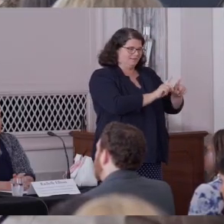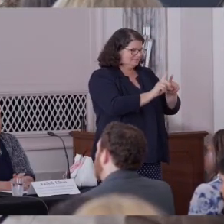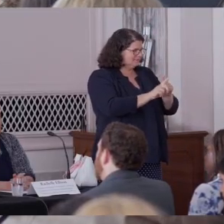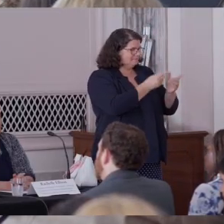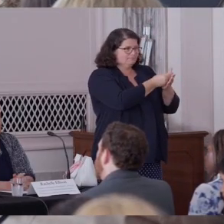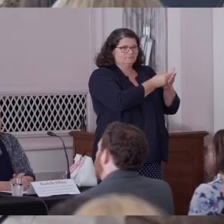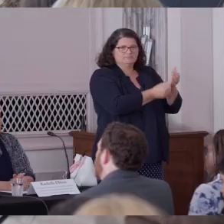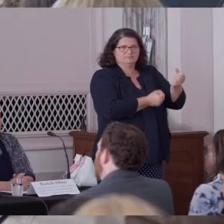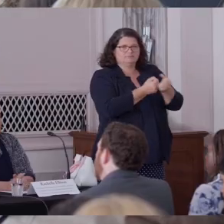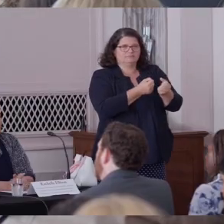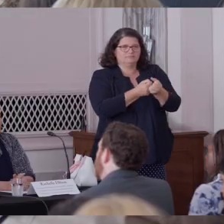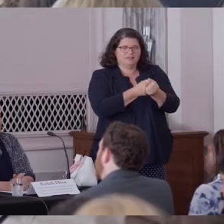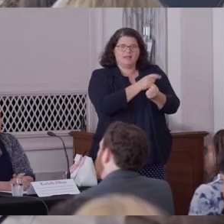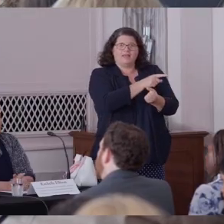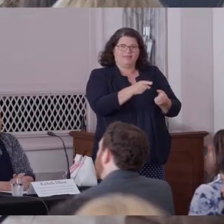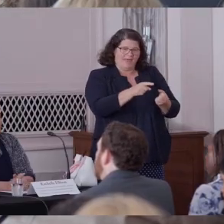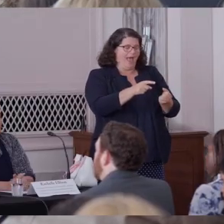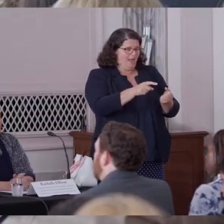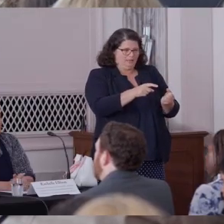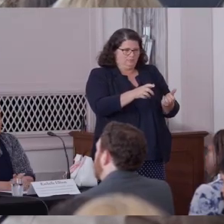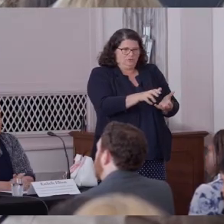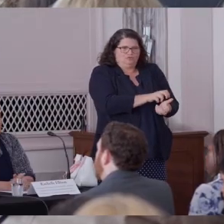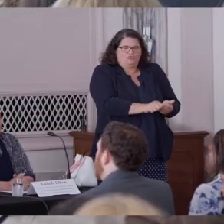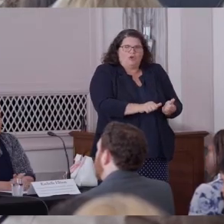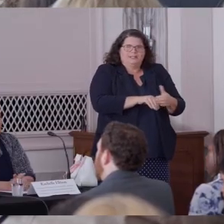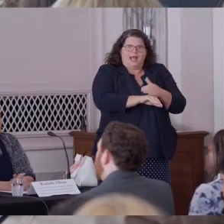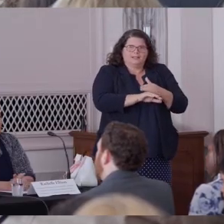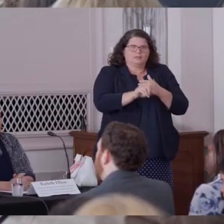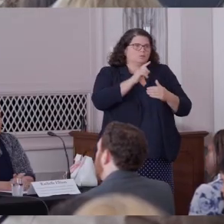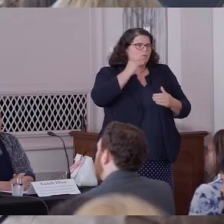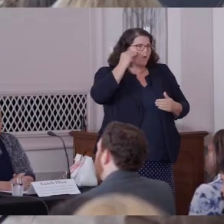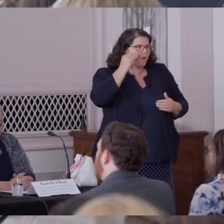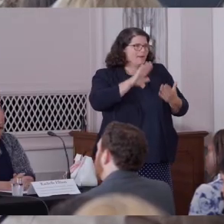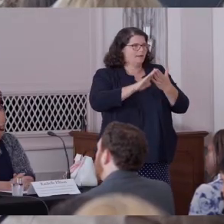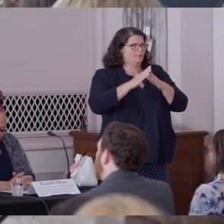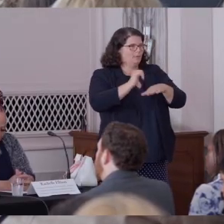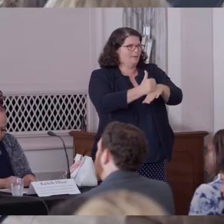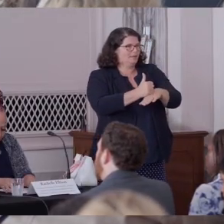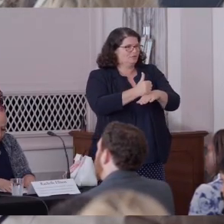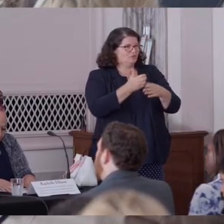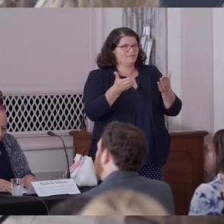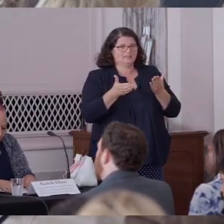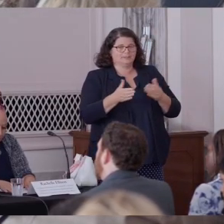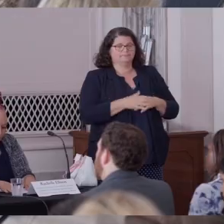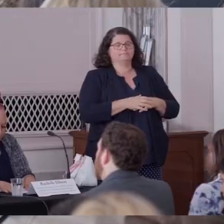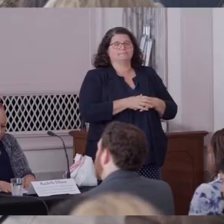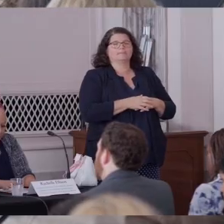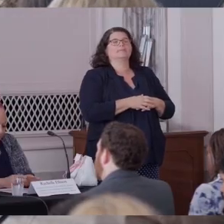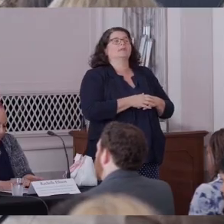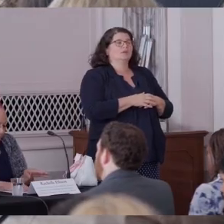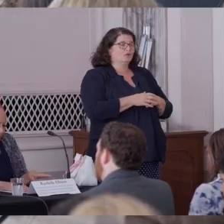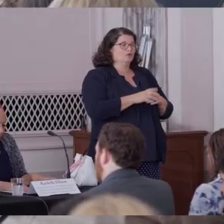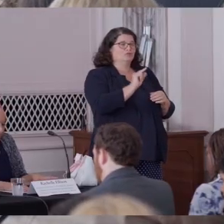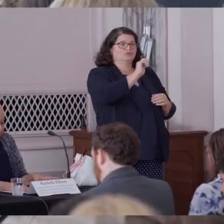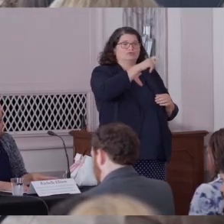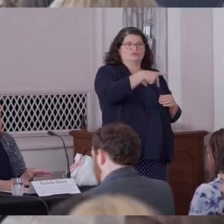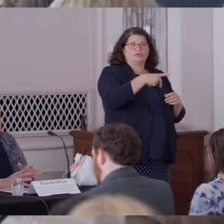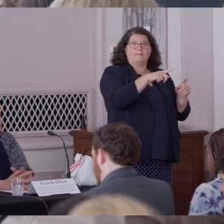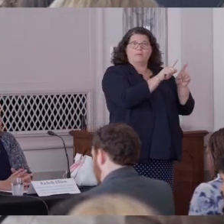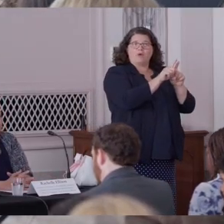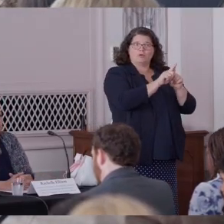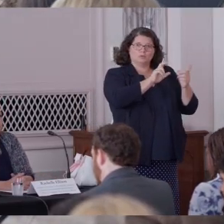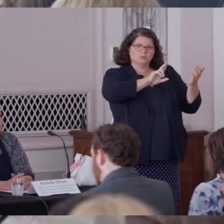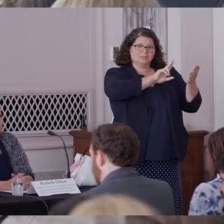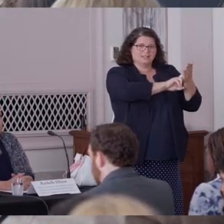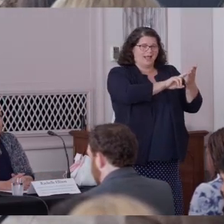decimate access to home and community-based services. A few weeks later, President Trump signed an executive order that ended support for Housing